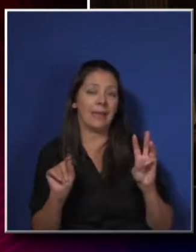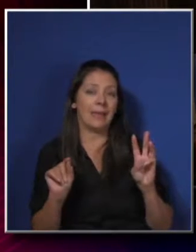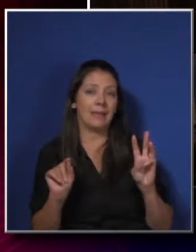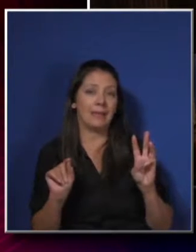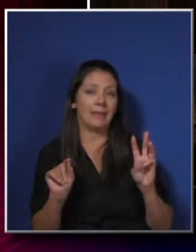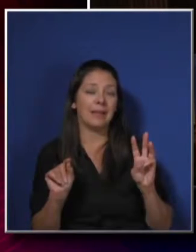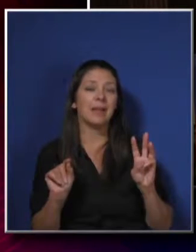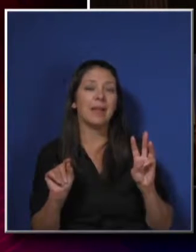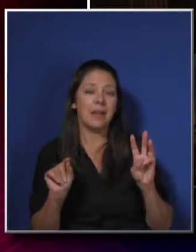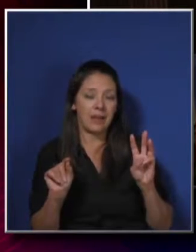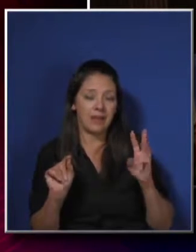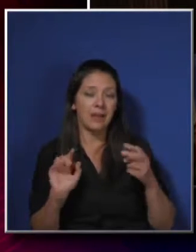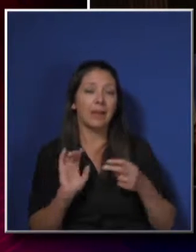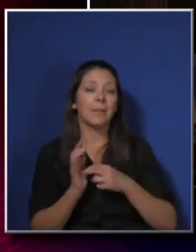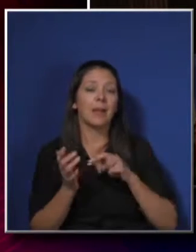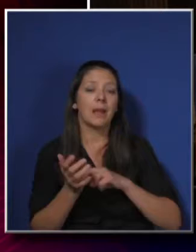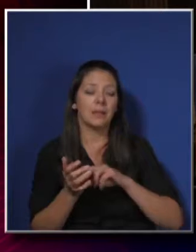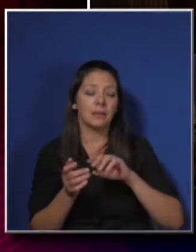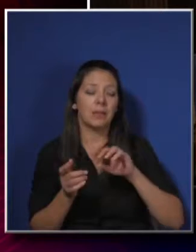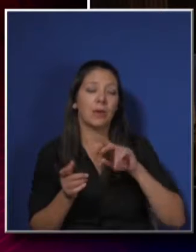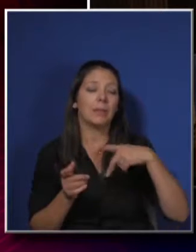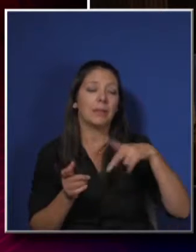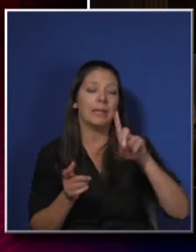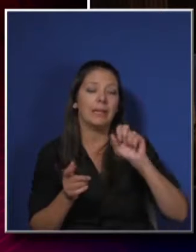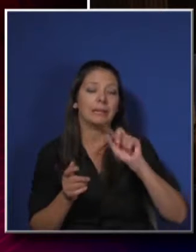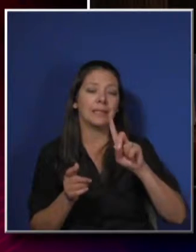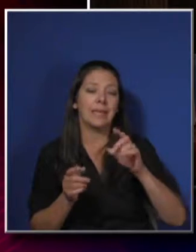So So the PDSD, 9th through the 13th.